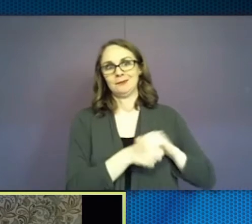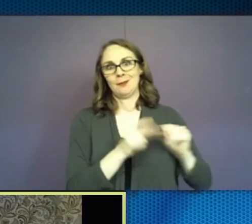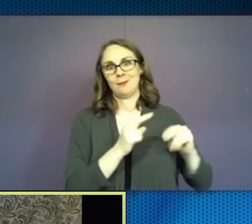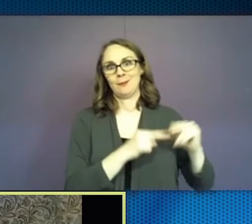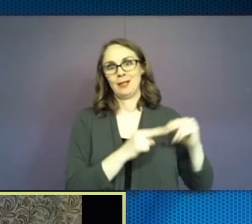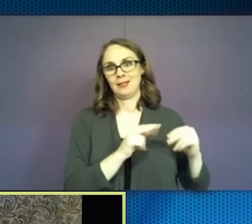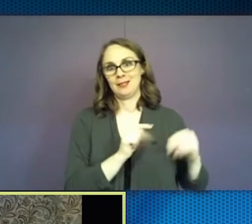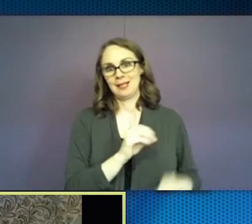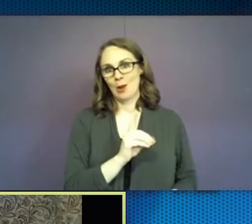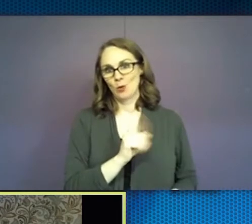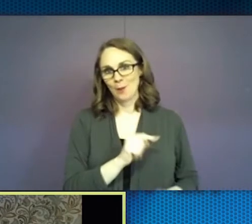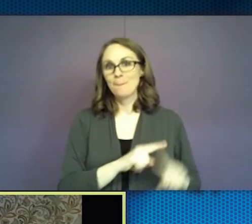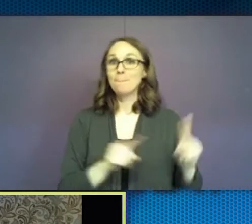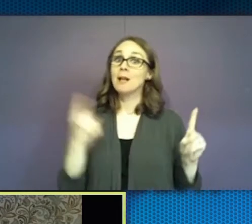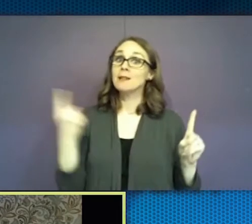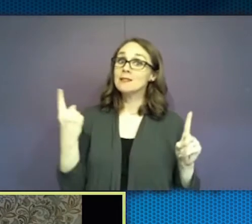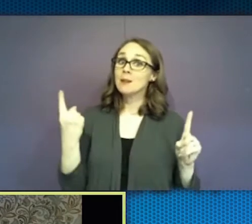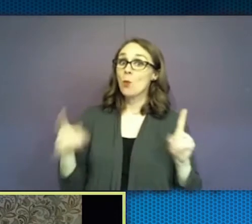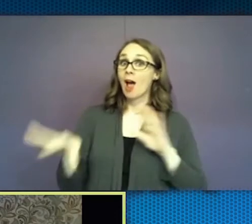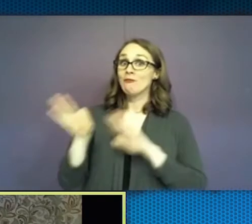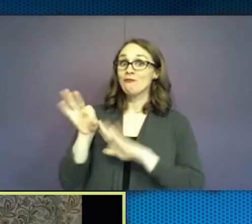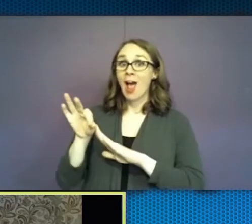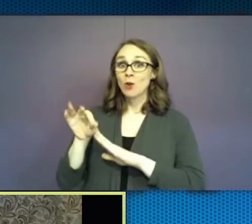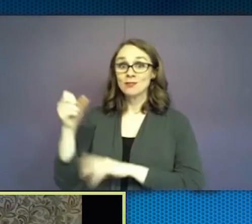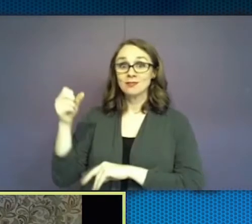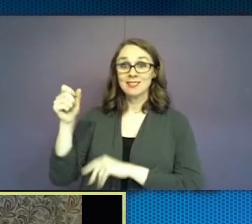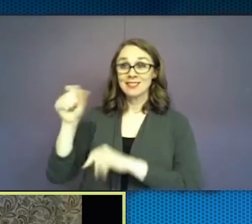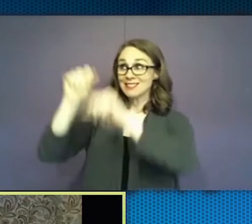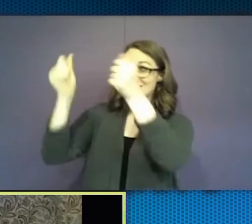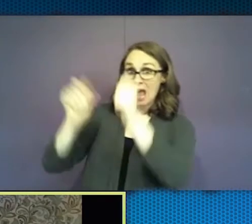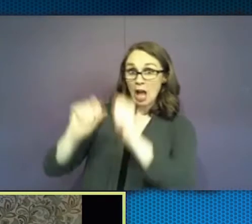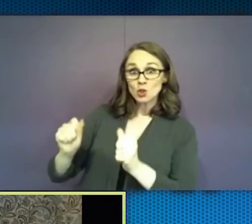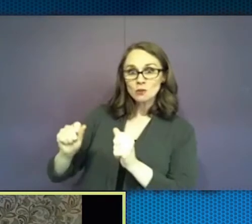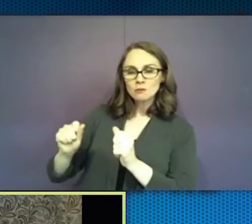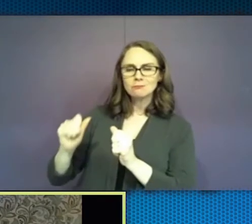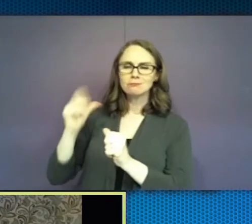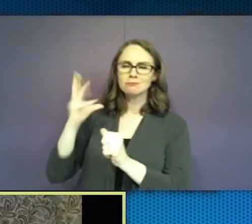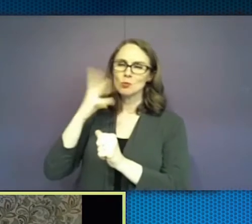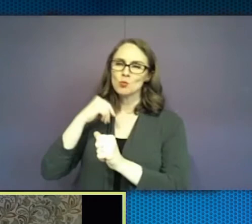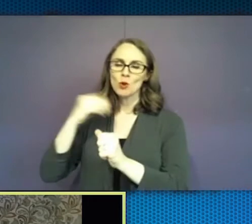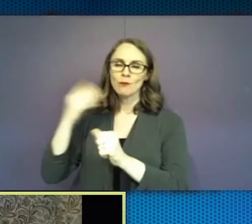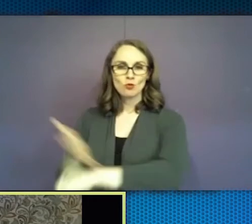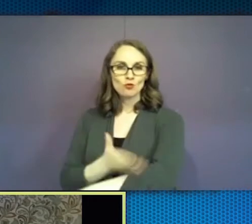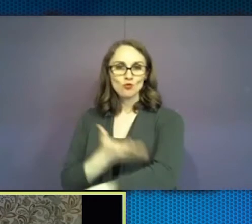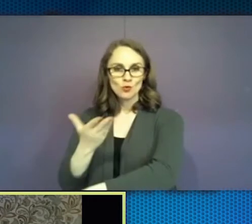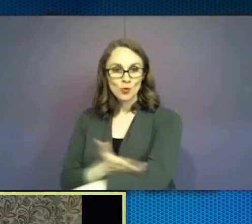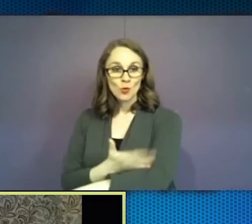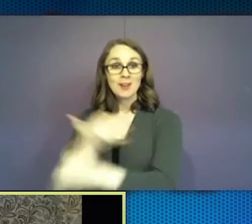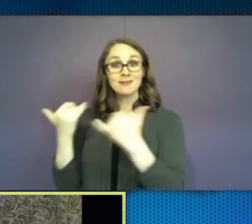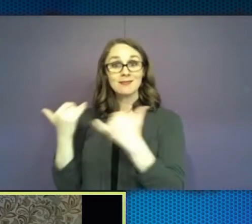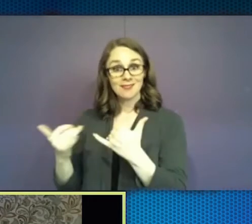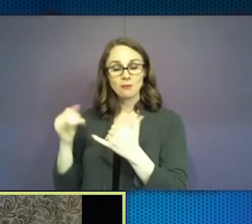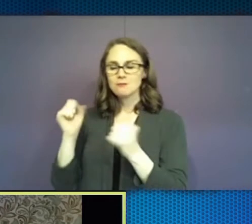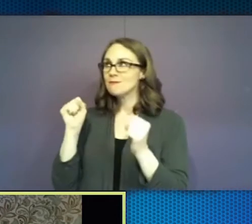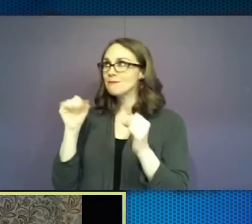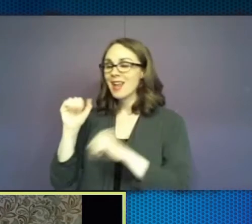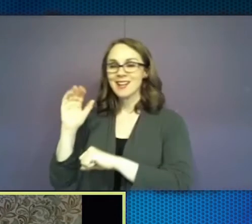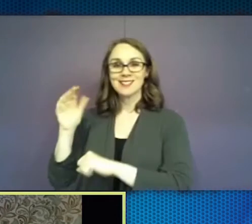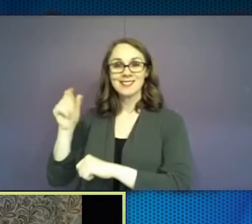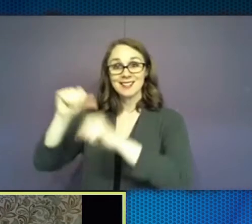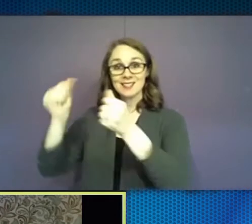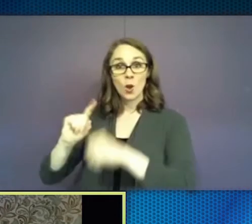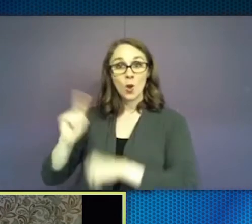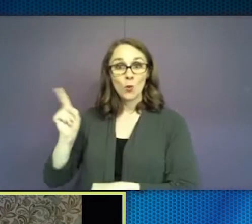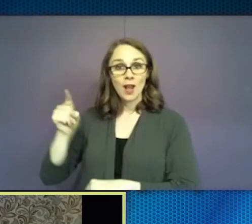But someone found that statue. They had it lovingly restored, and now that amazing statue sits in